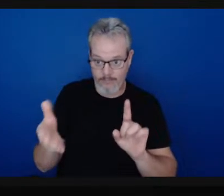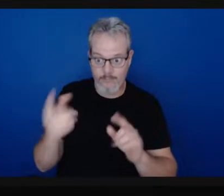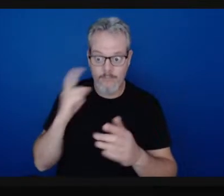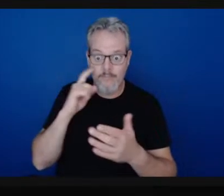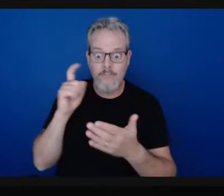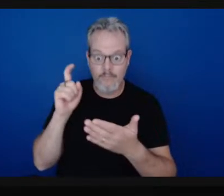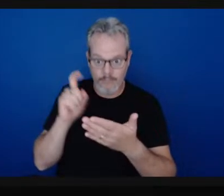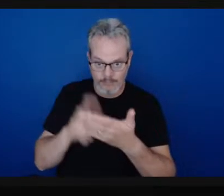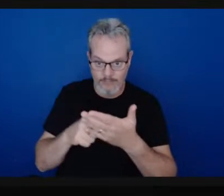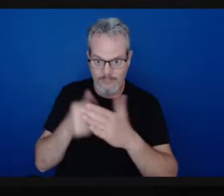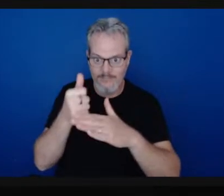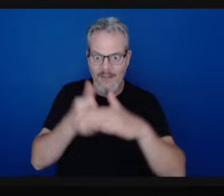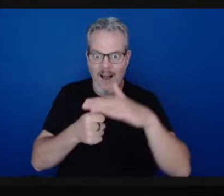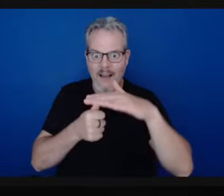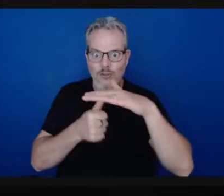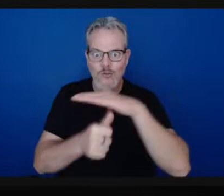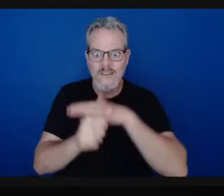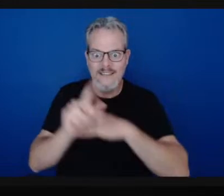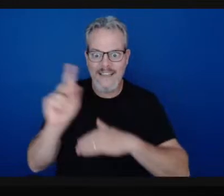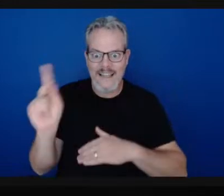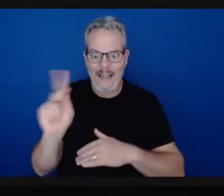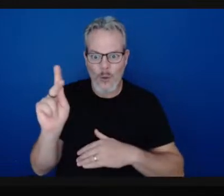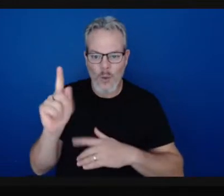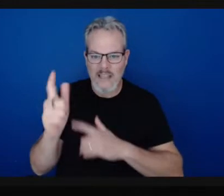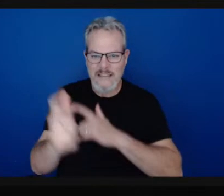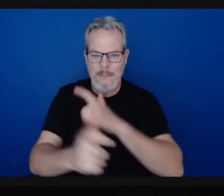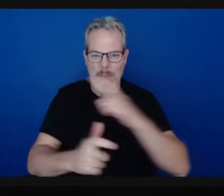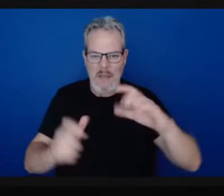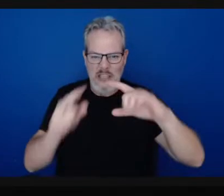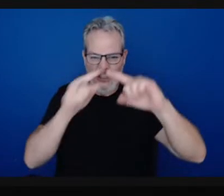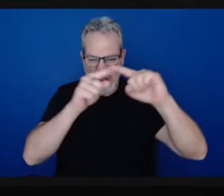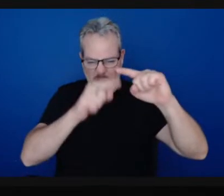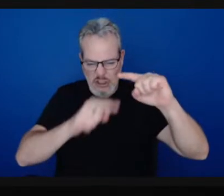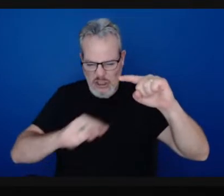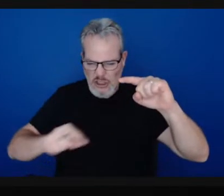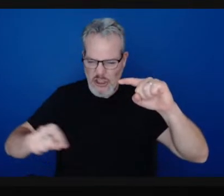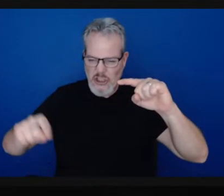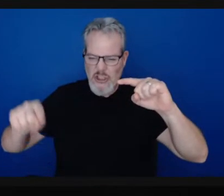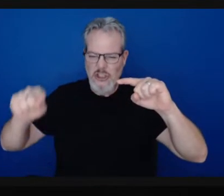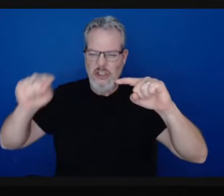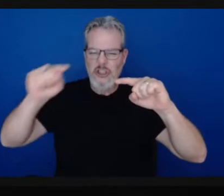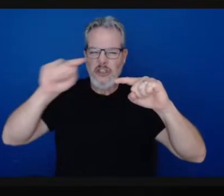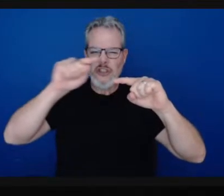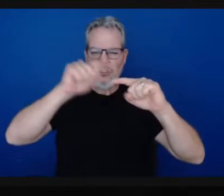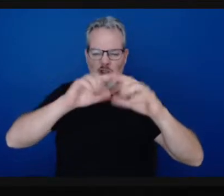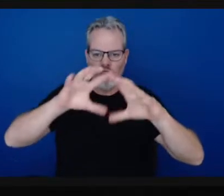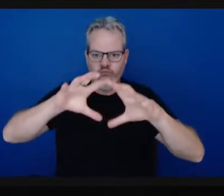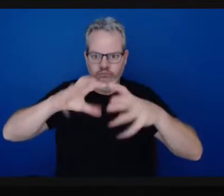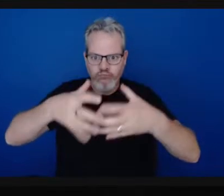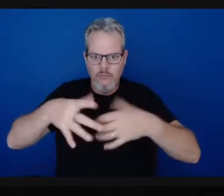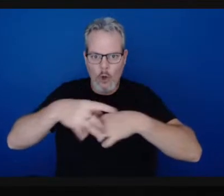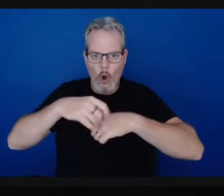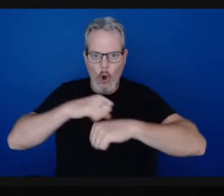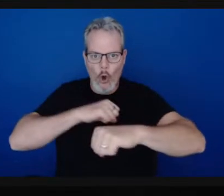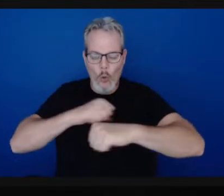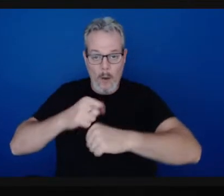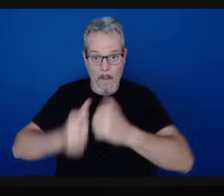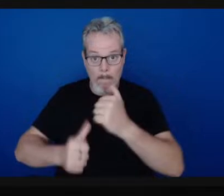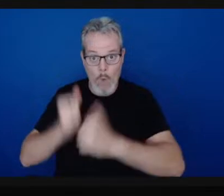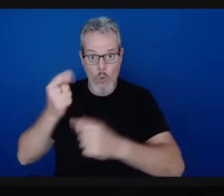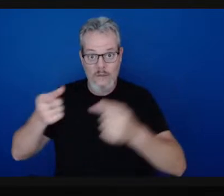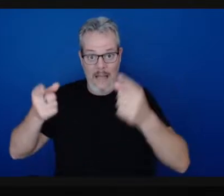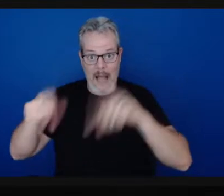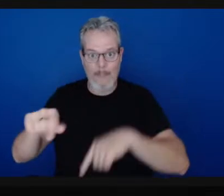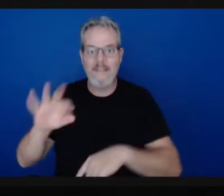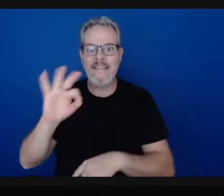Kilauea, is this big cluster of earthquakes, right there, happening largely in the 90s. Some